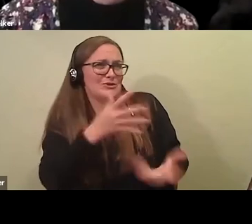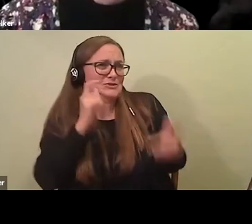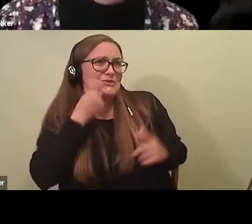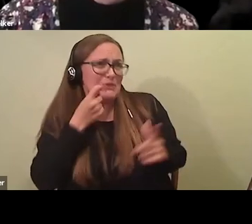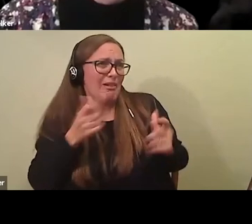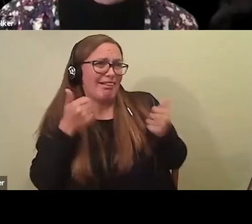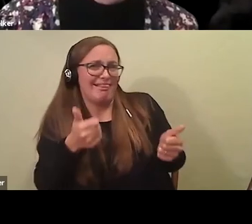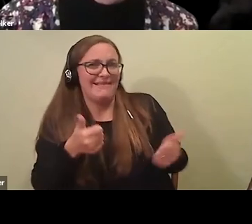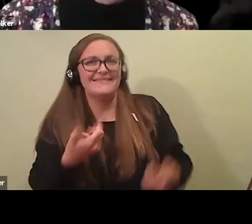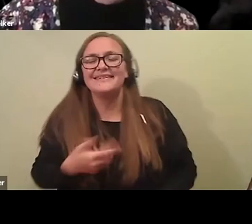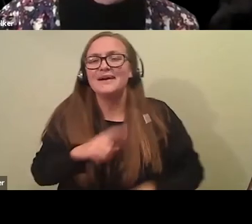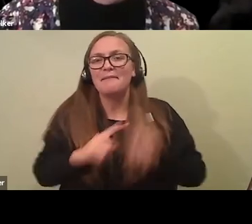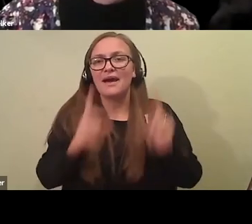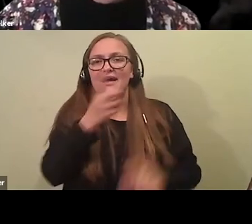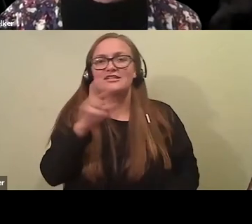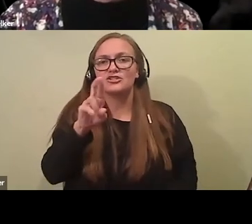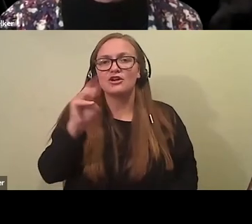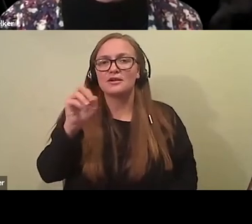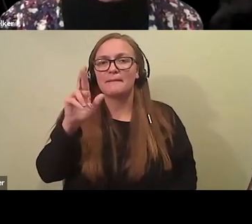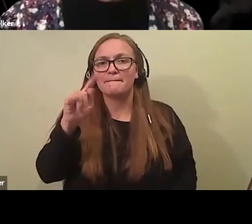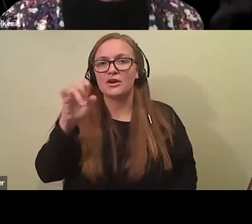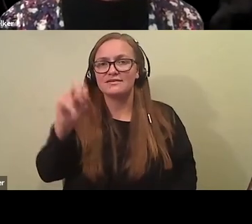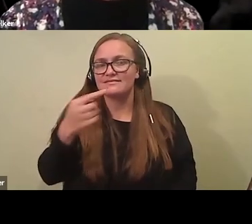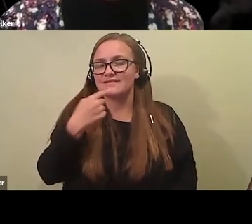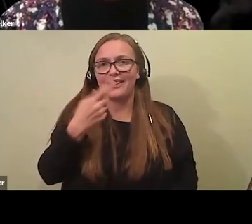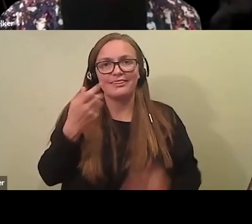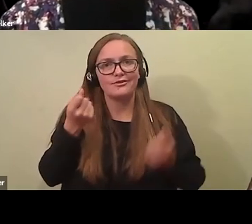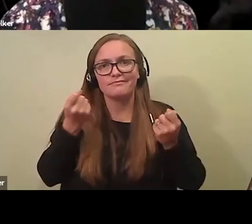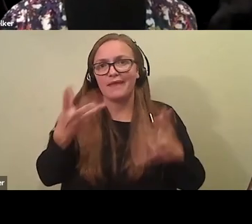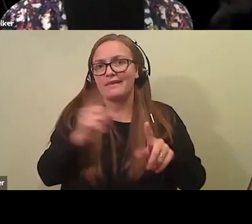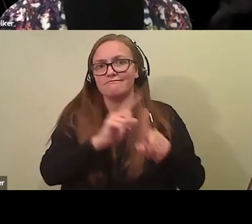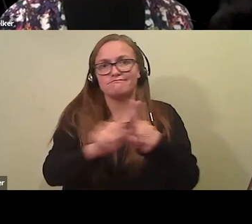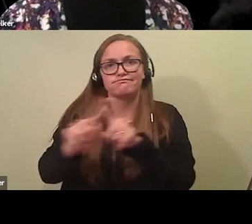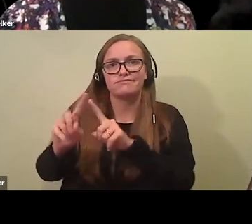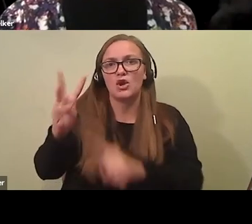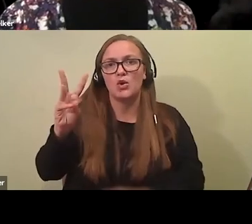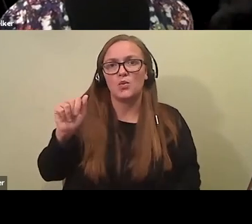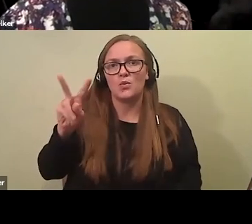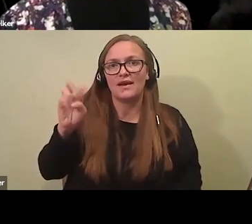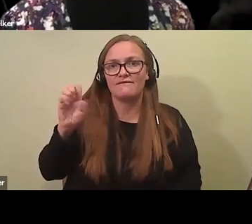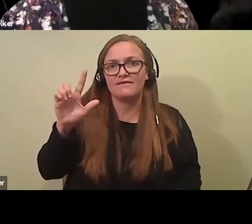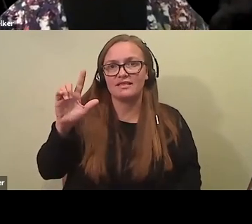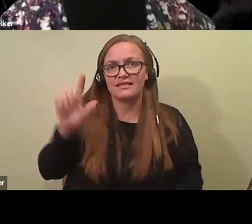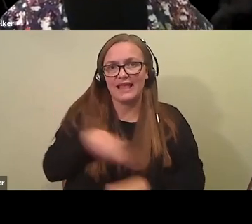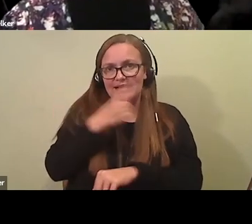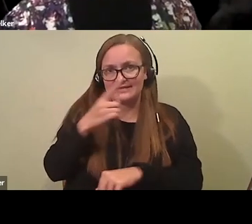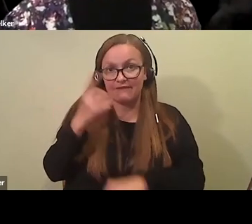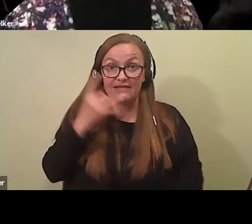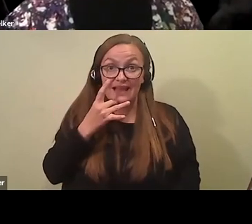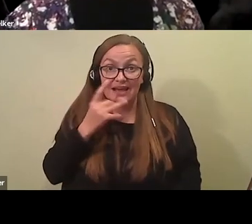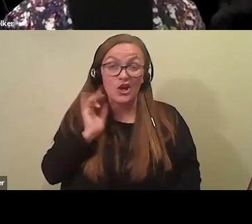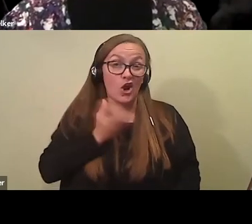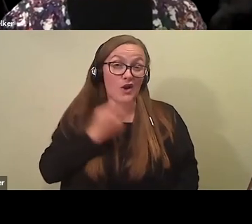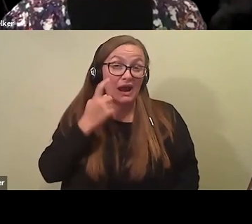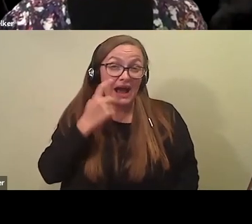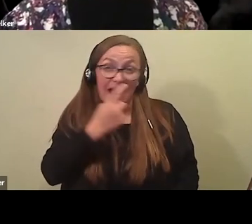But as Dr. Martin was saying, there are so many different wavelengths of light out there, and our eyes can only detect a few